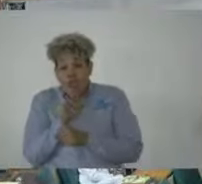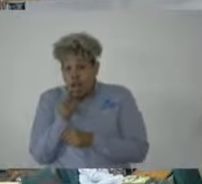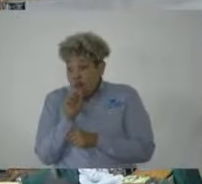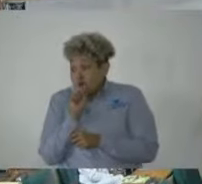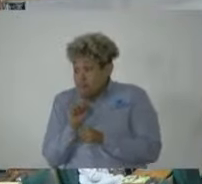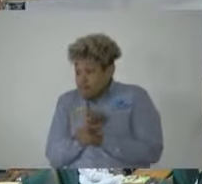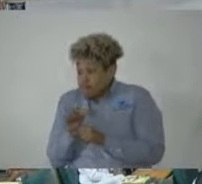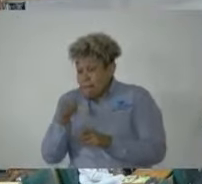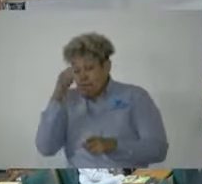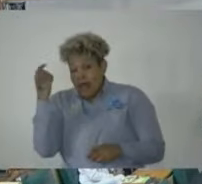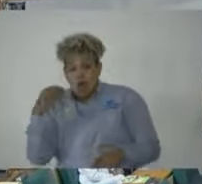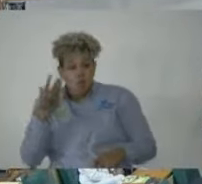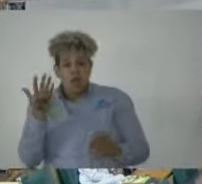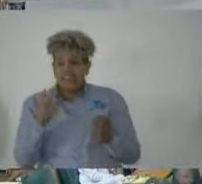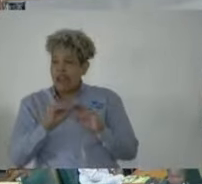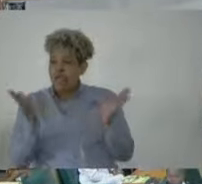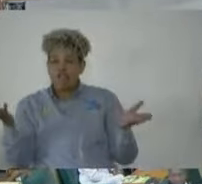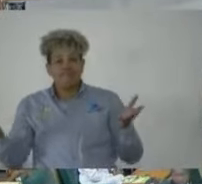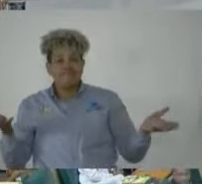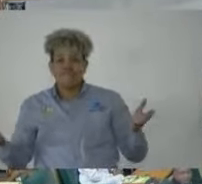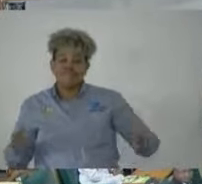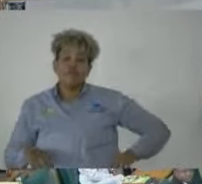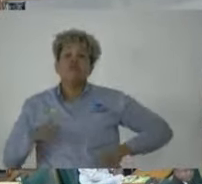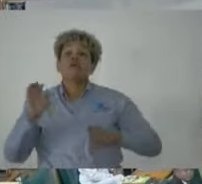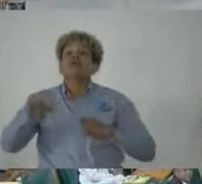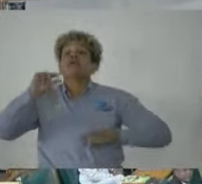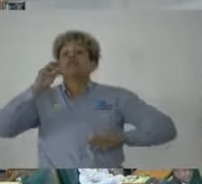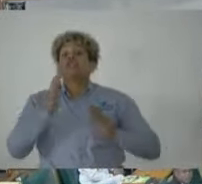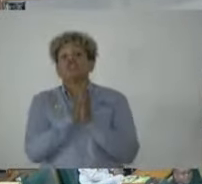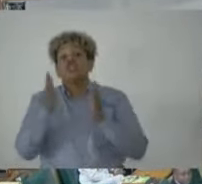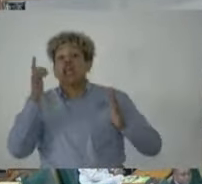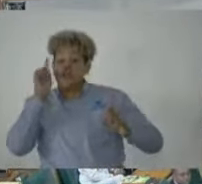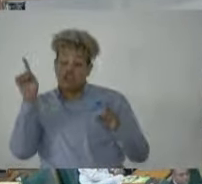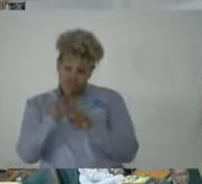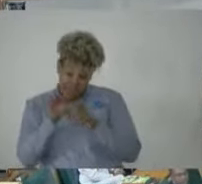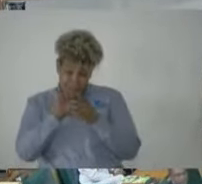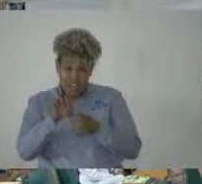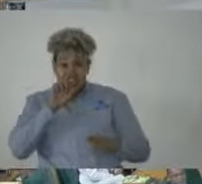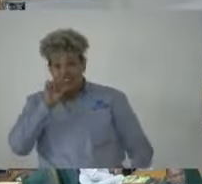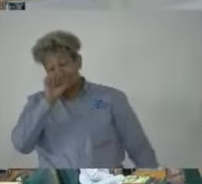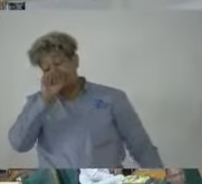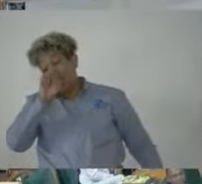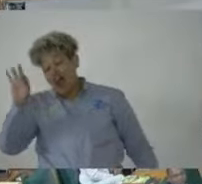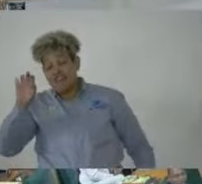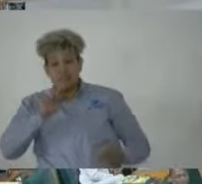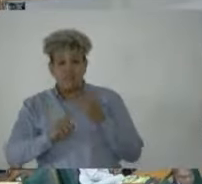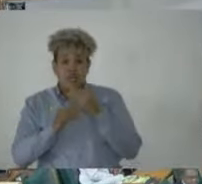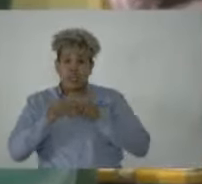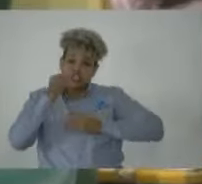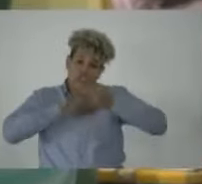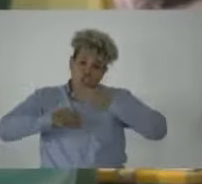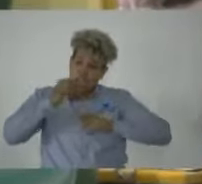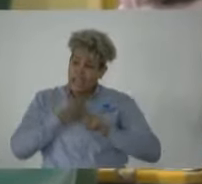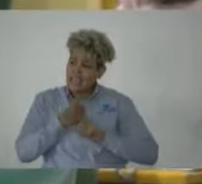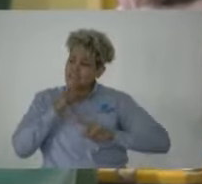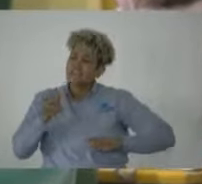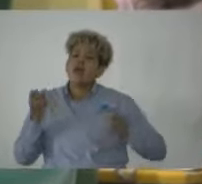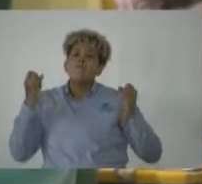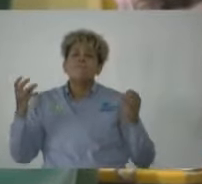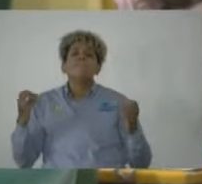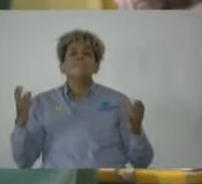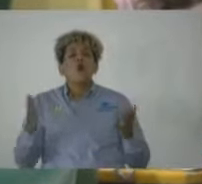It is black and white. Madam Speaker, the General Agreement on Tariffs and Trade, GATT, is a